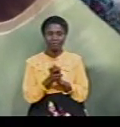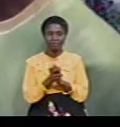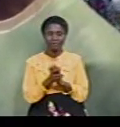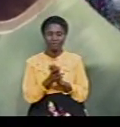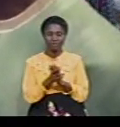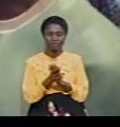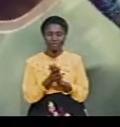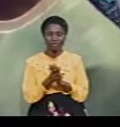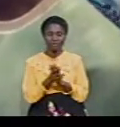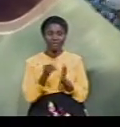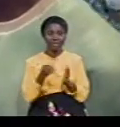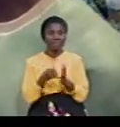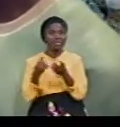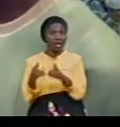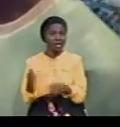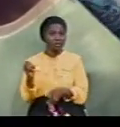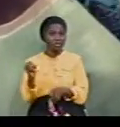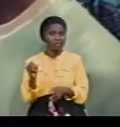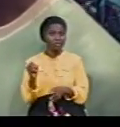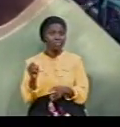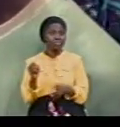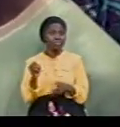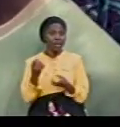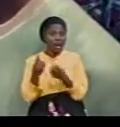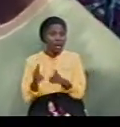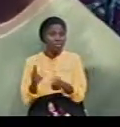It happened to other people, they failed.